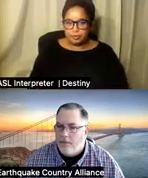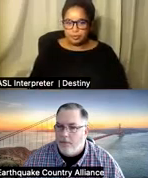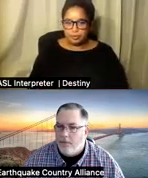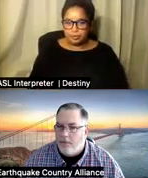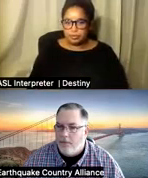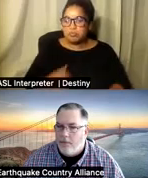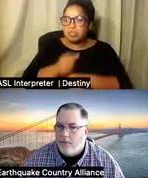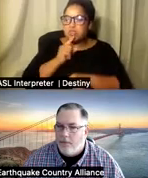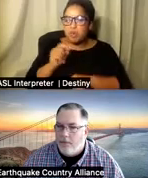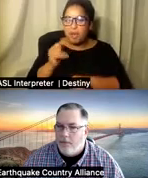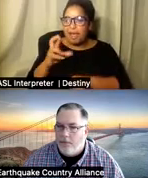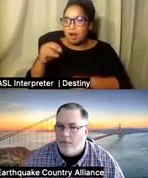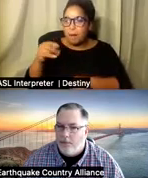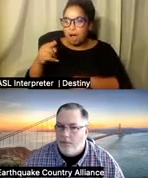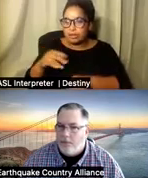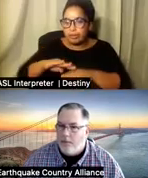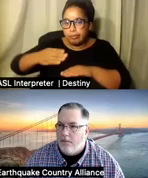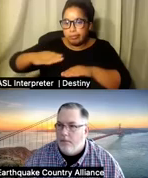Same process.